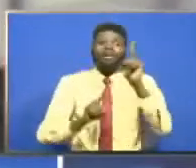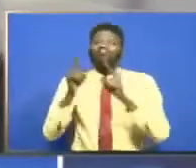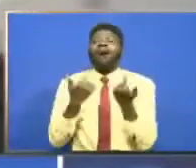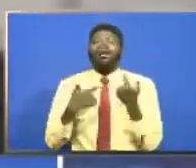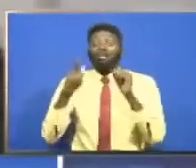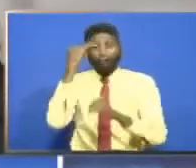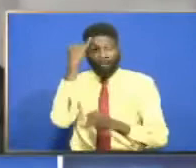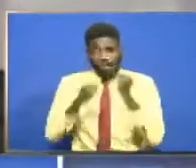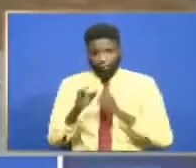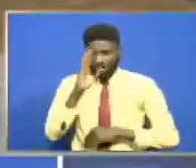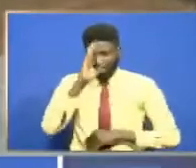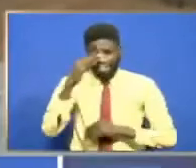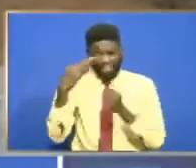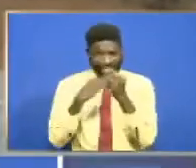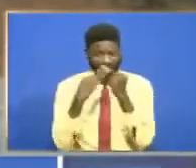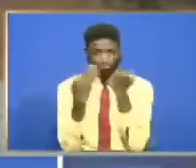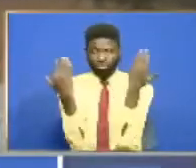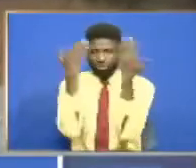affected counties.